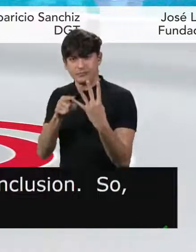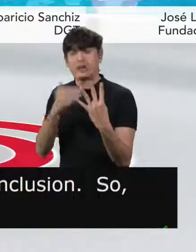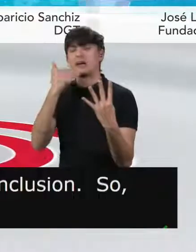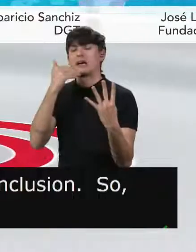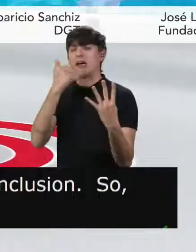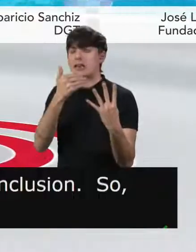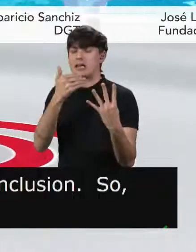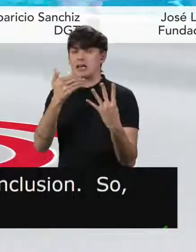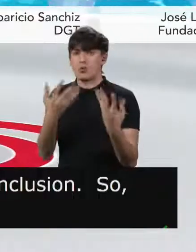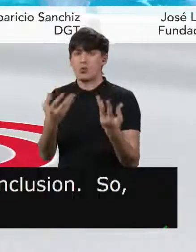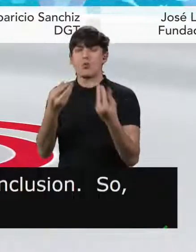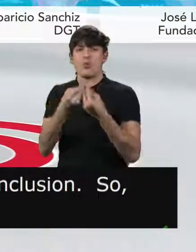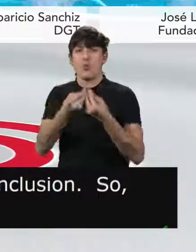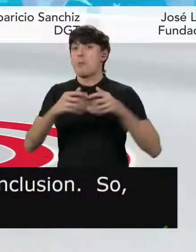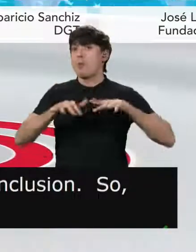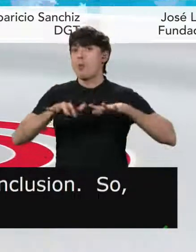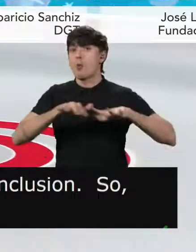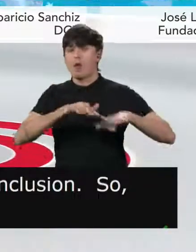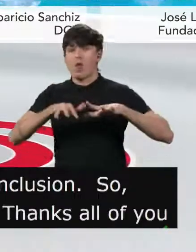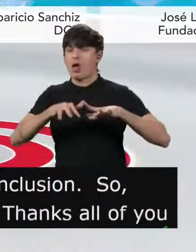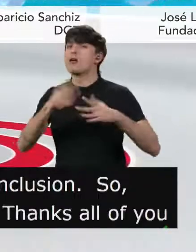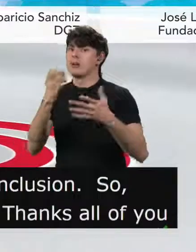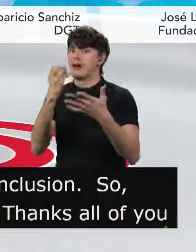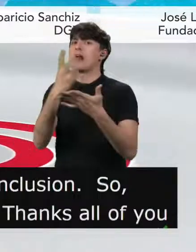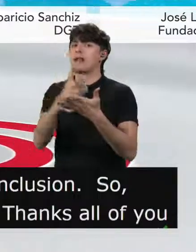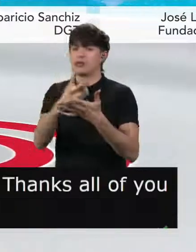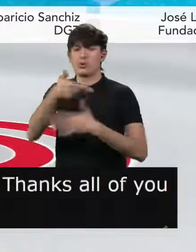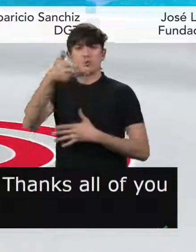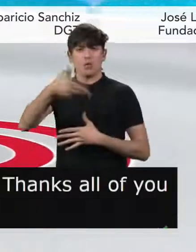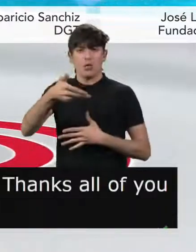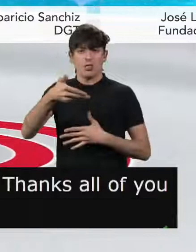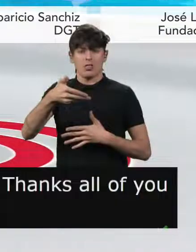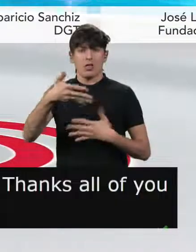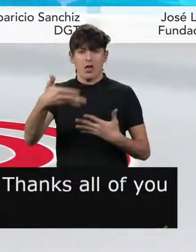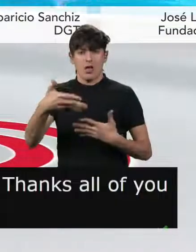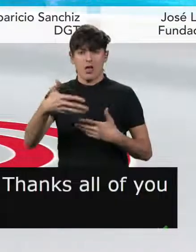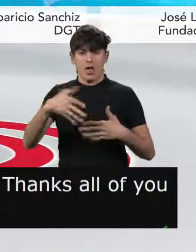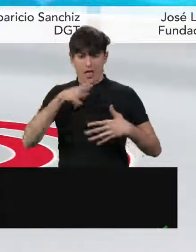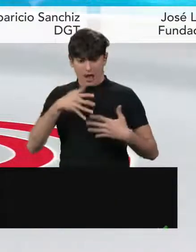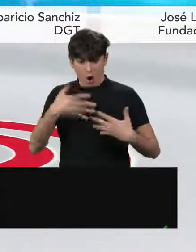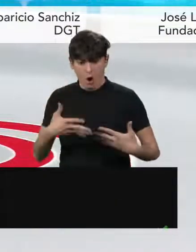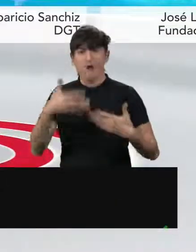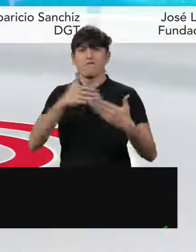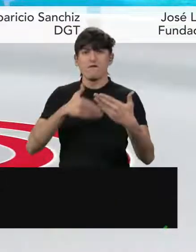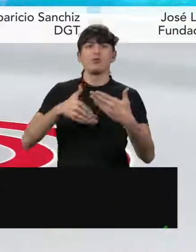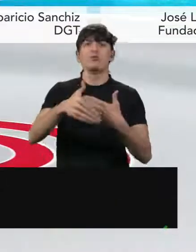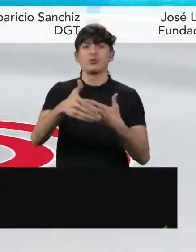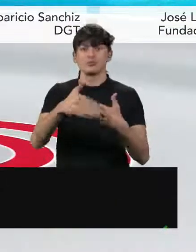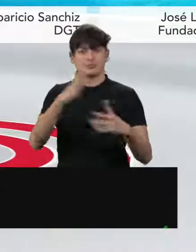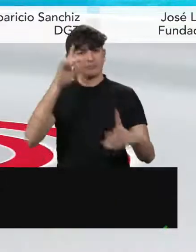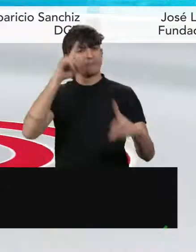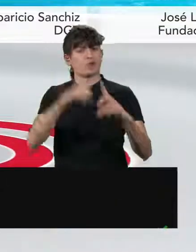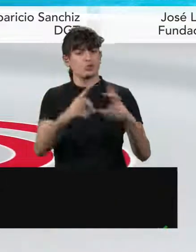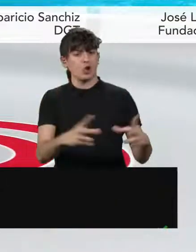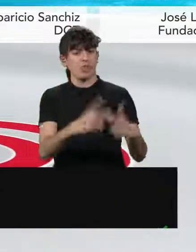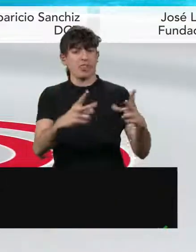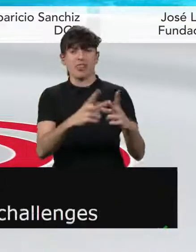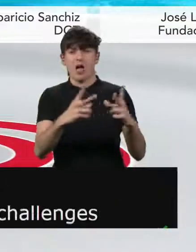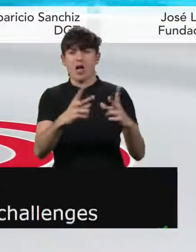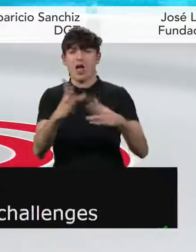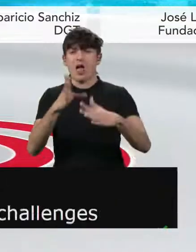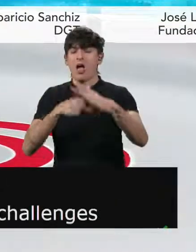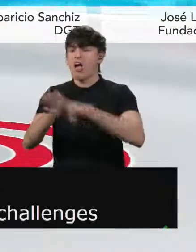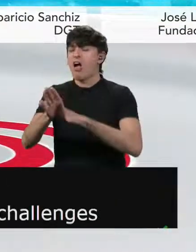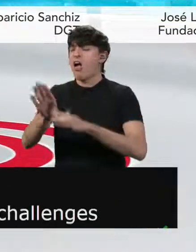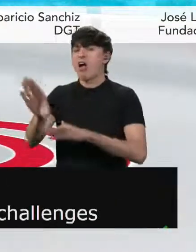us today. Now, mobility is one of the great present and future challenges for us.